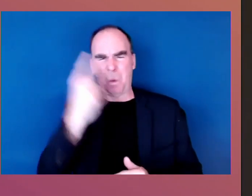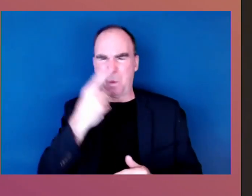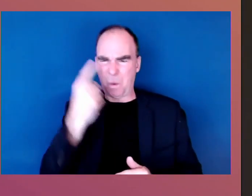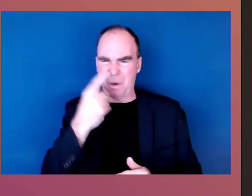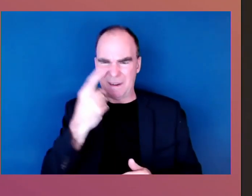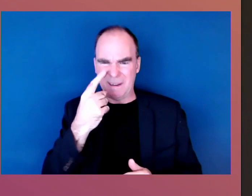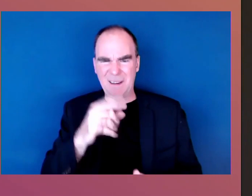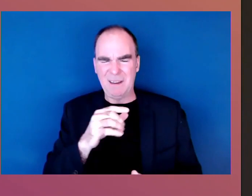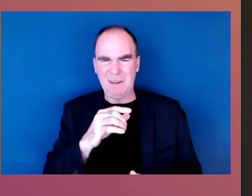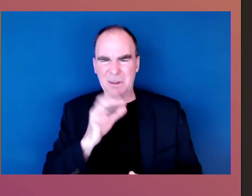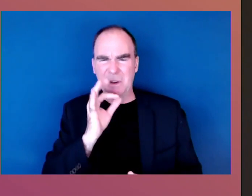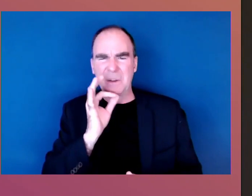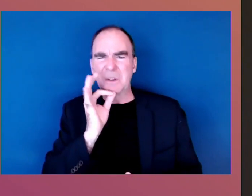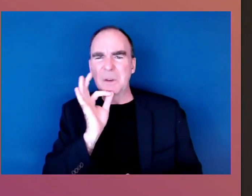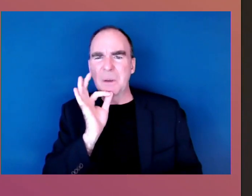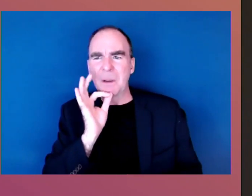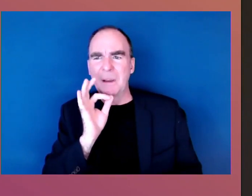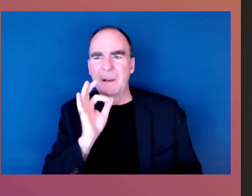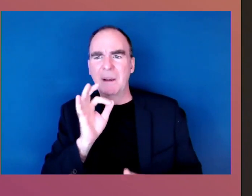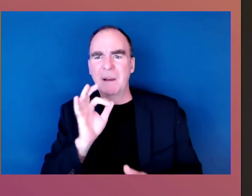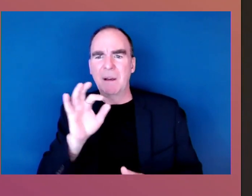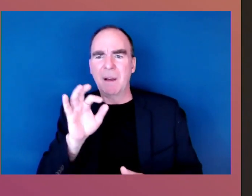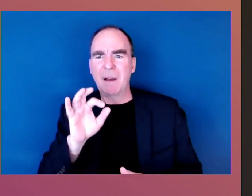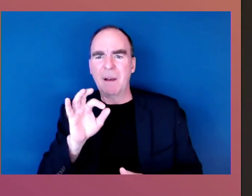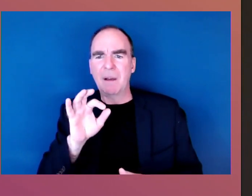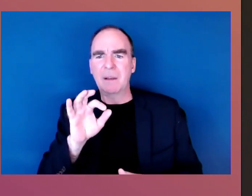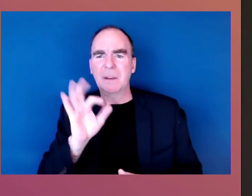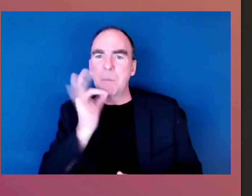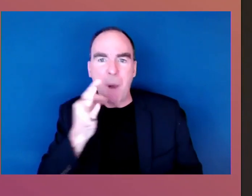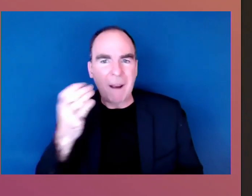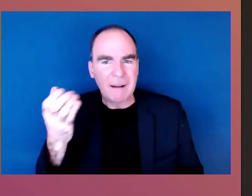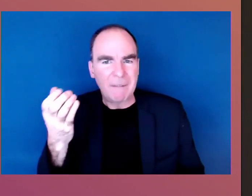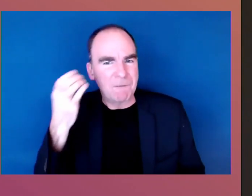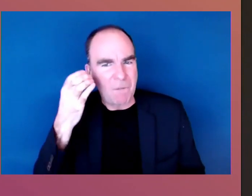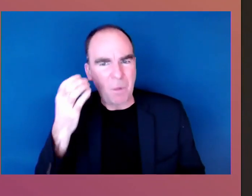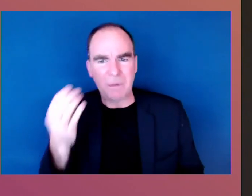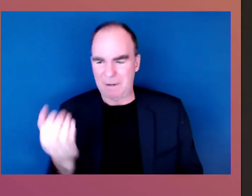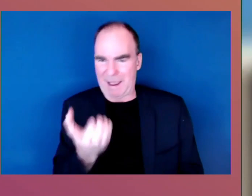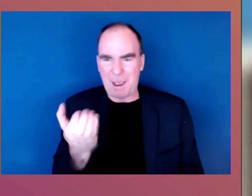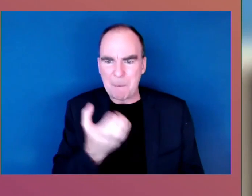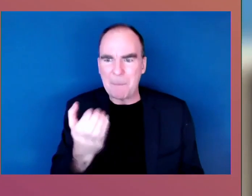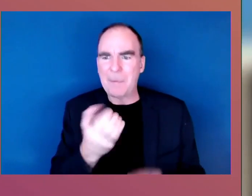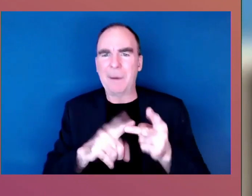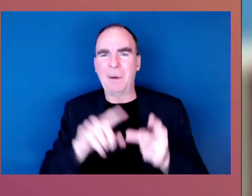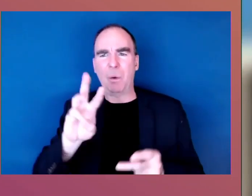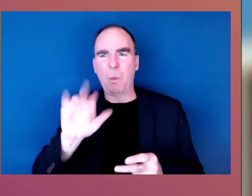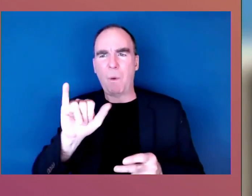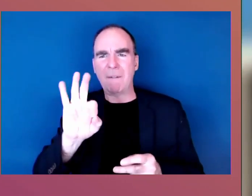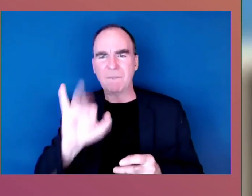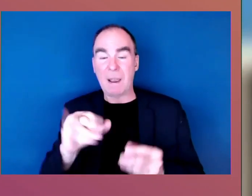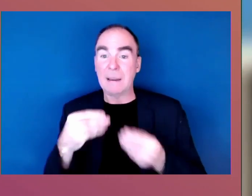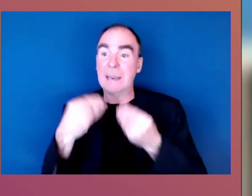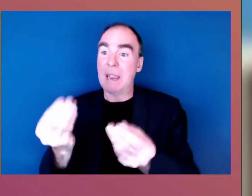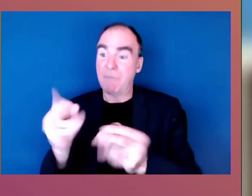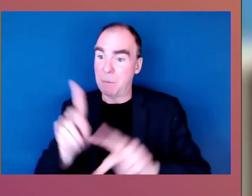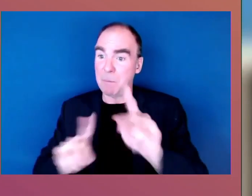these improve the quality of life for blind people, making the impossible possible. The question is,